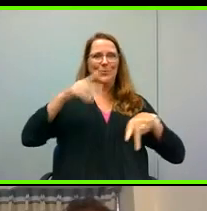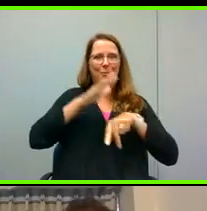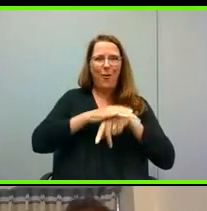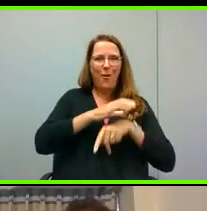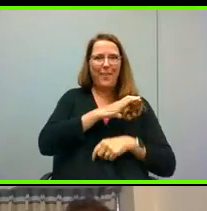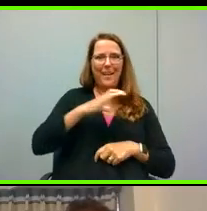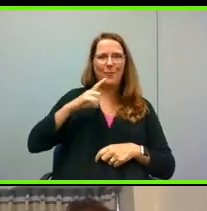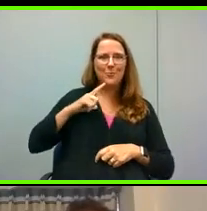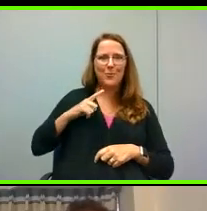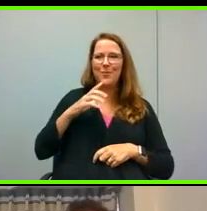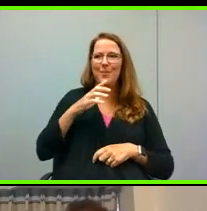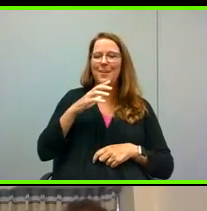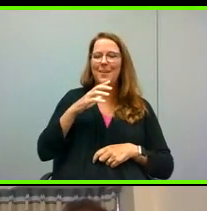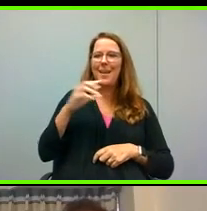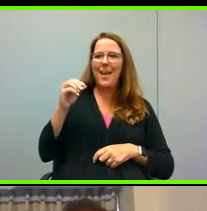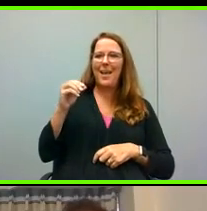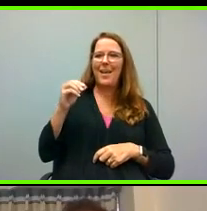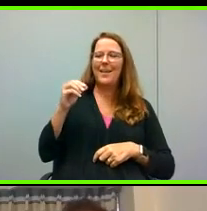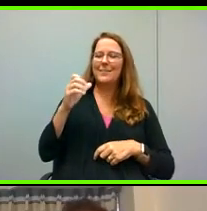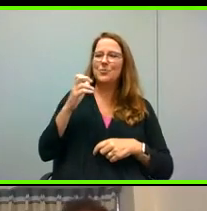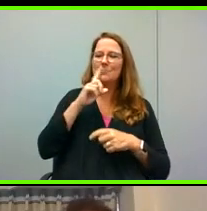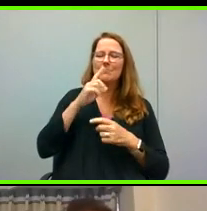be, I'm not sure, but